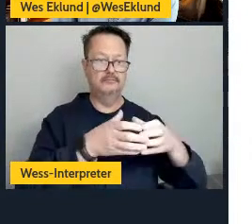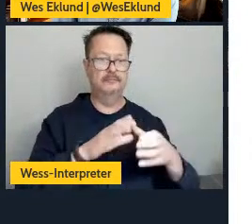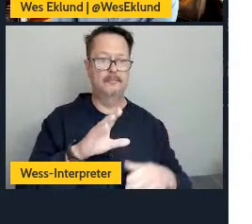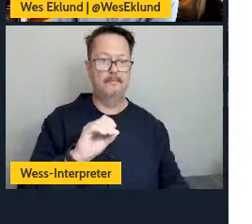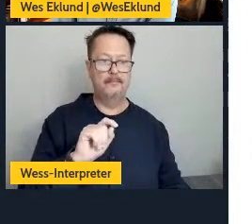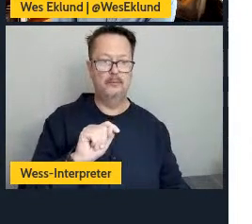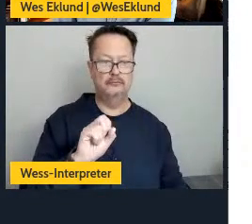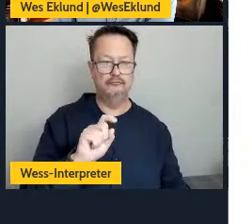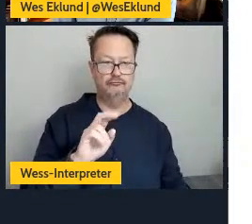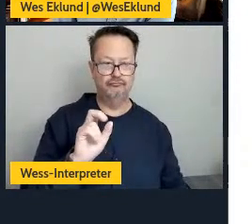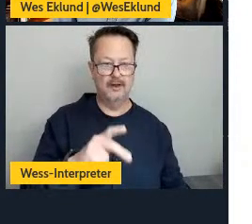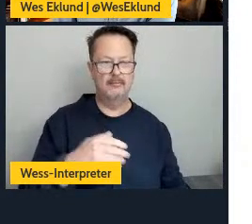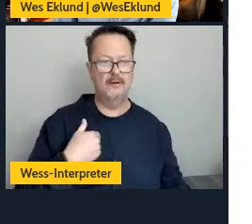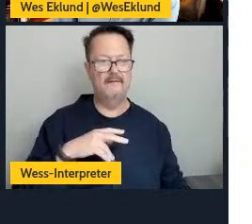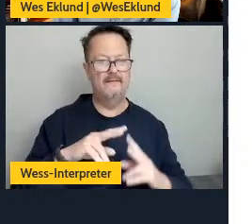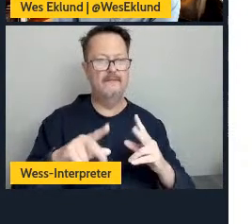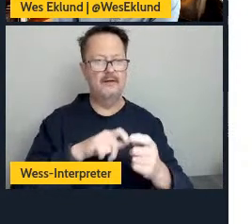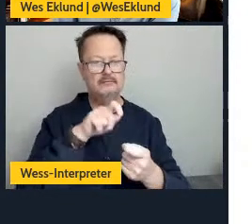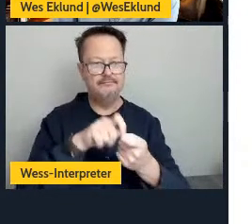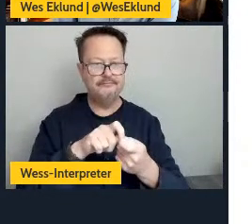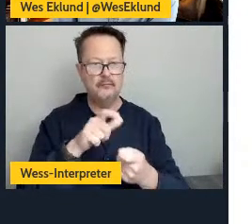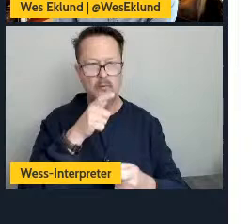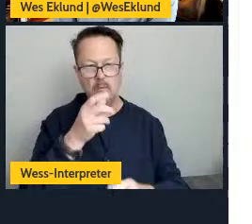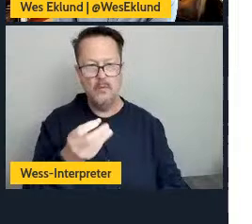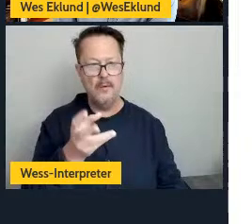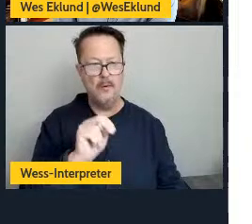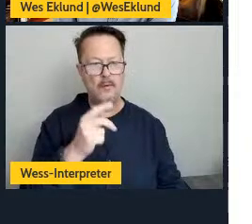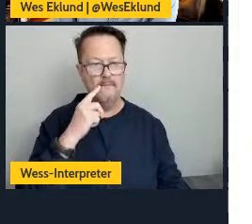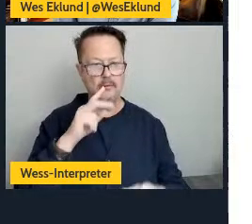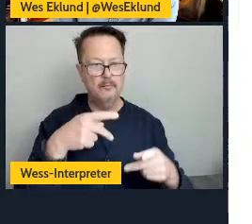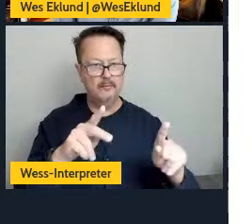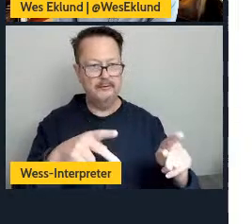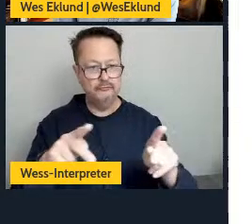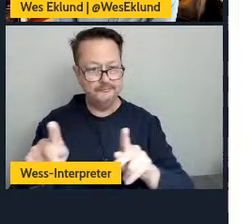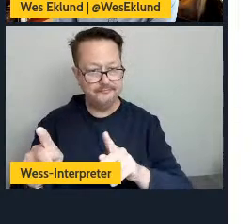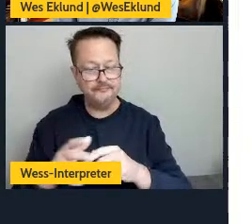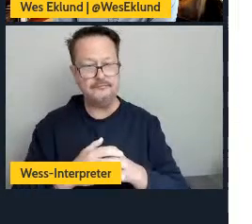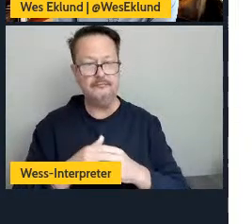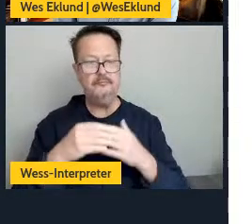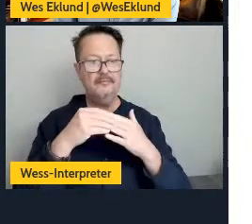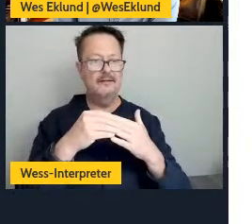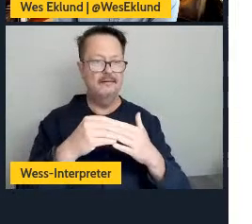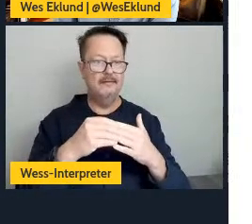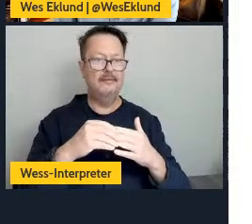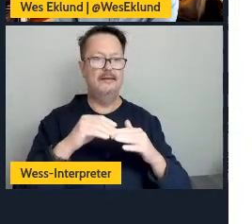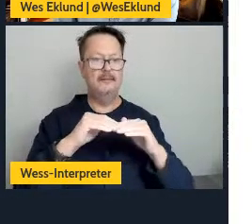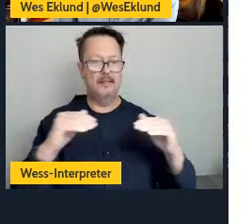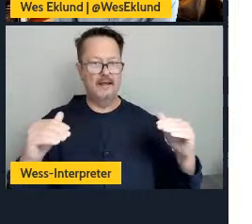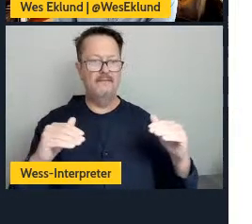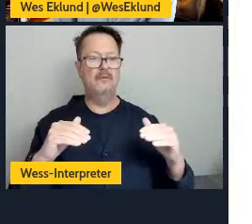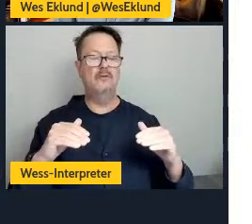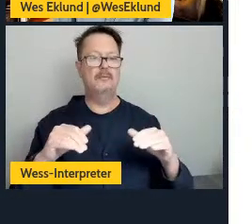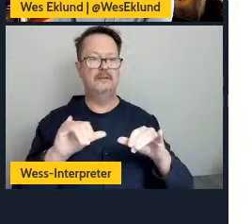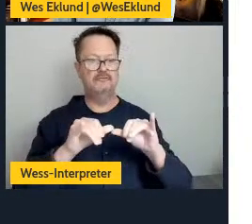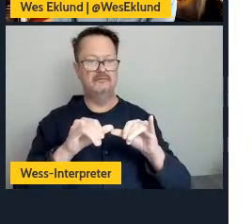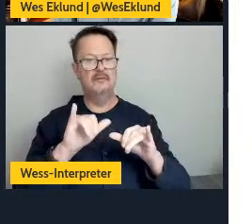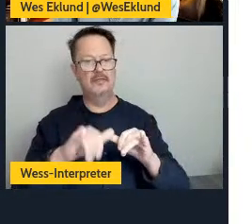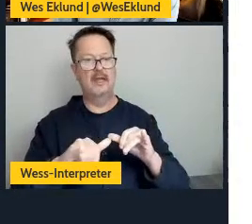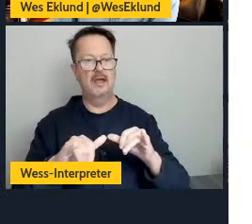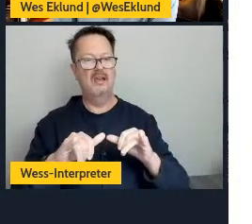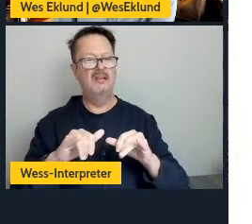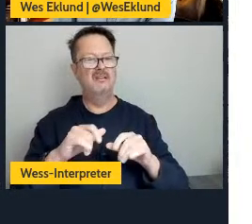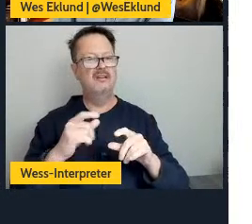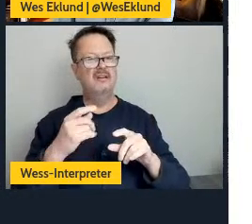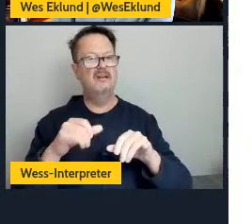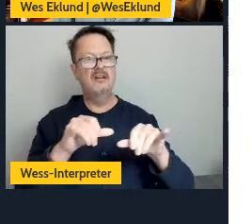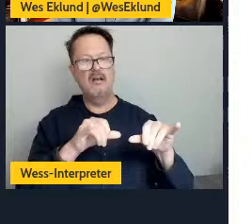you have a very distinct owner of permissions, so lead platform engineers, and this custom bootstrap layer